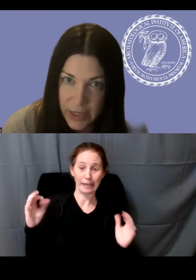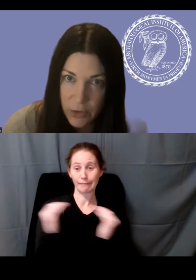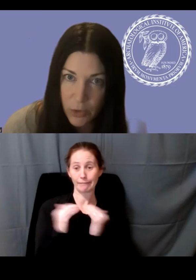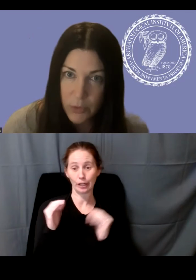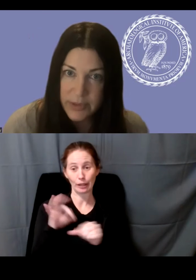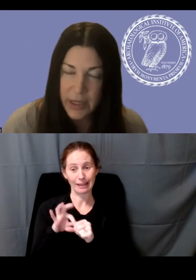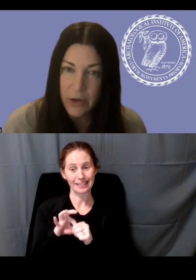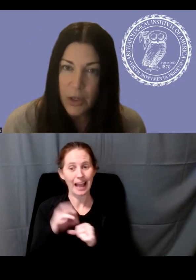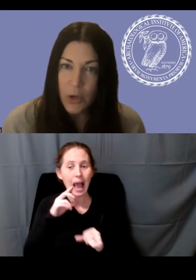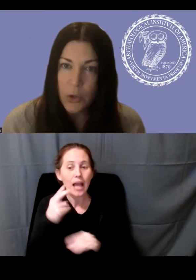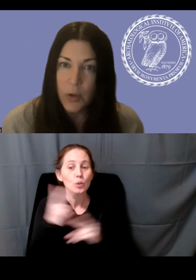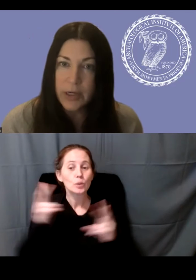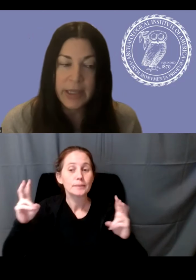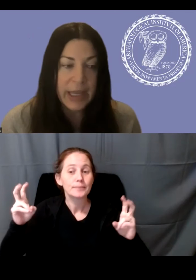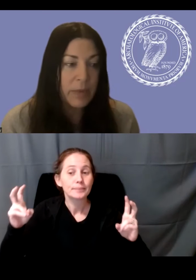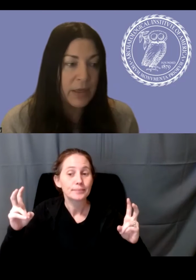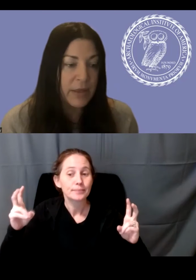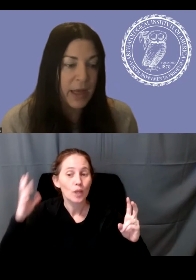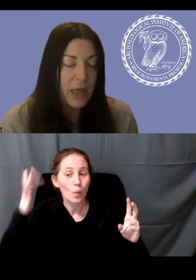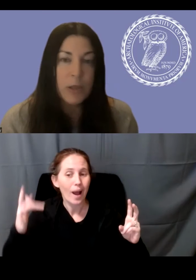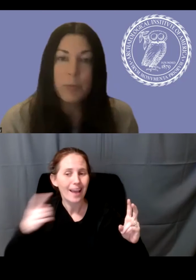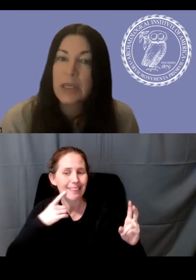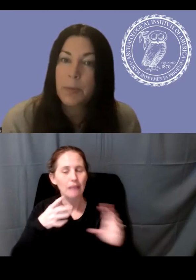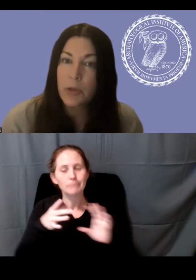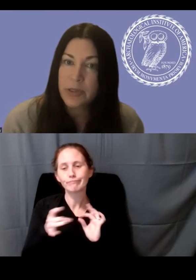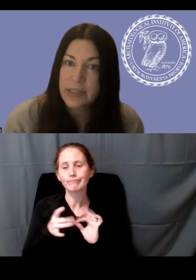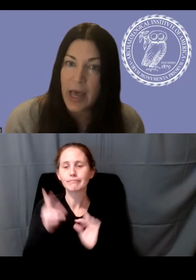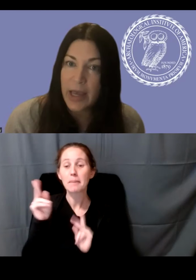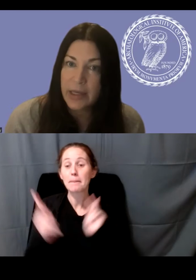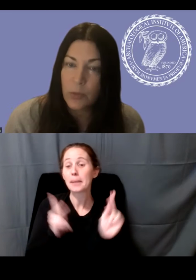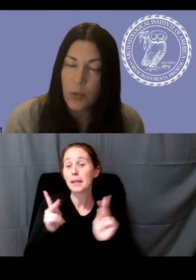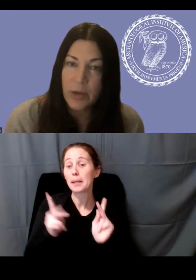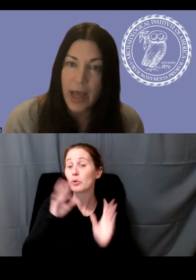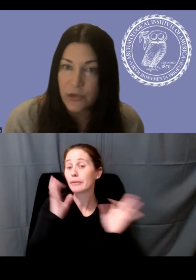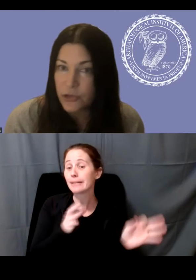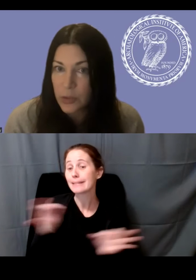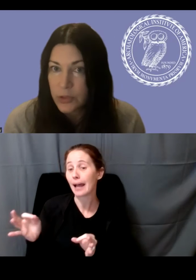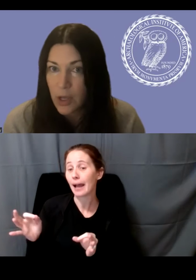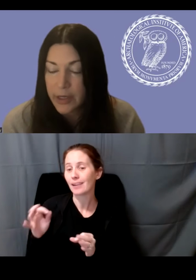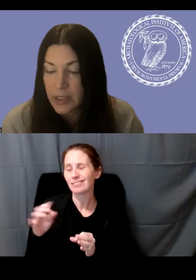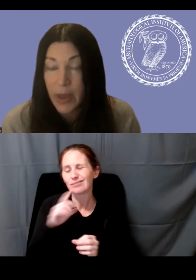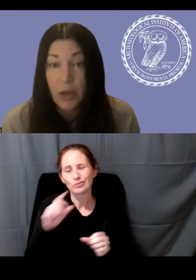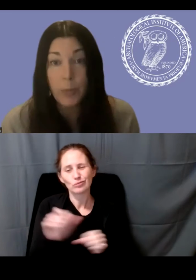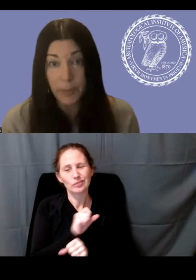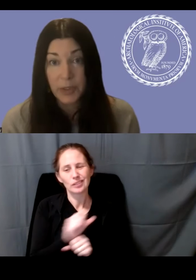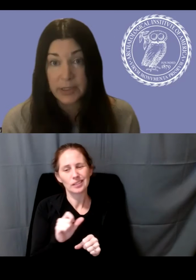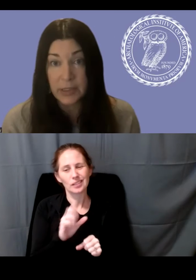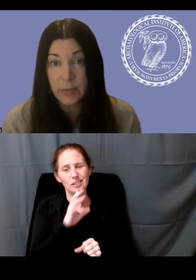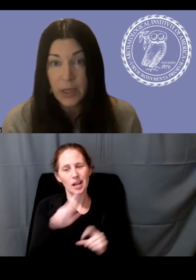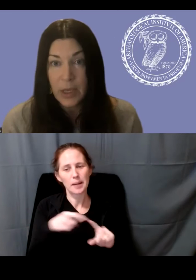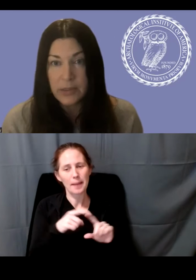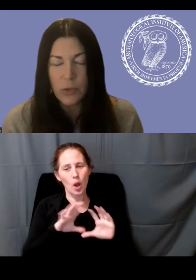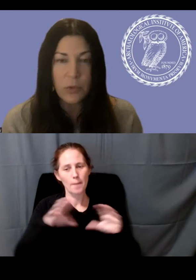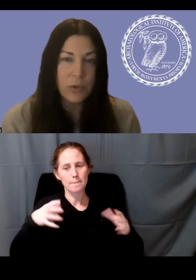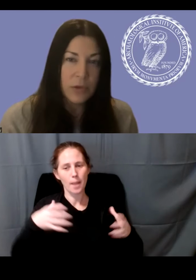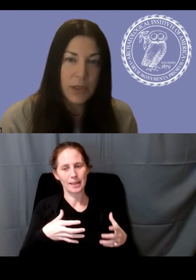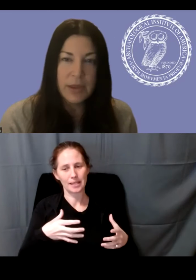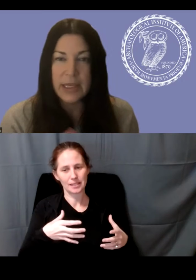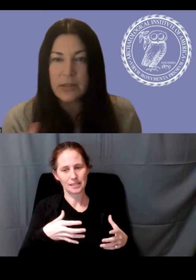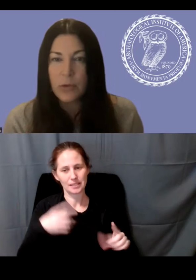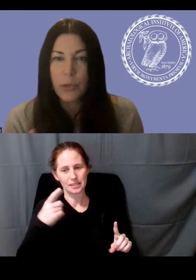use scare quotes there, who are claiming that the people are deciding when actually we're talking about a populism.